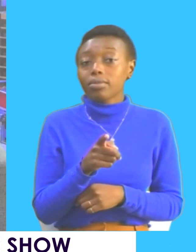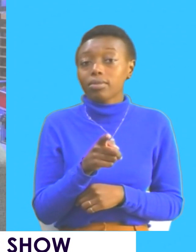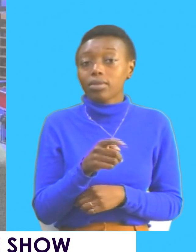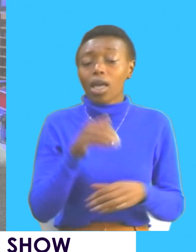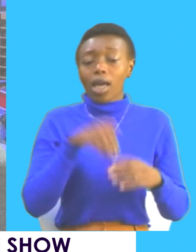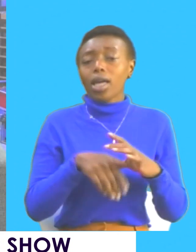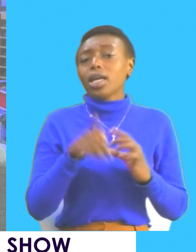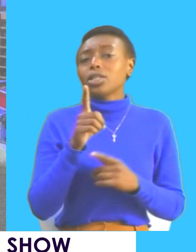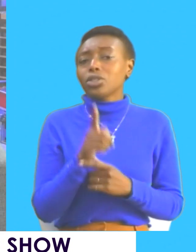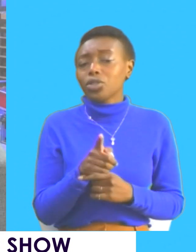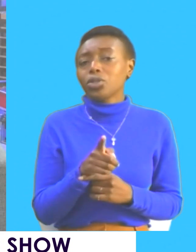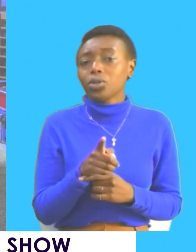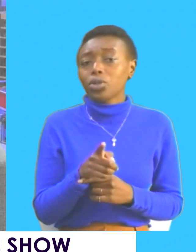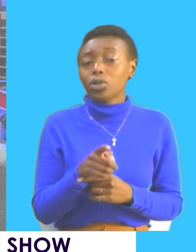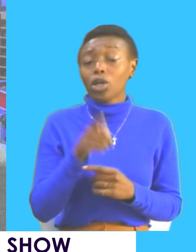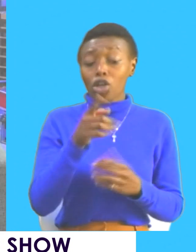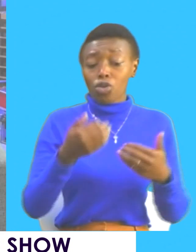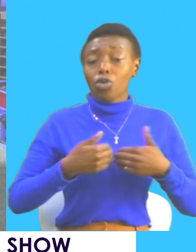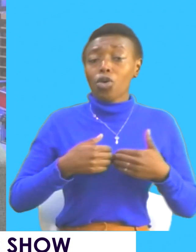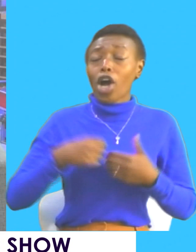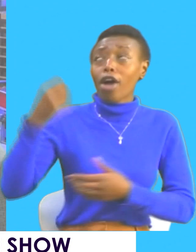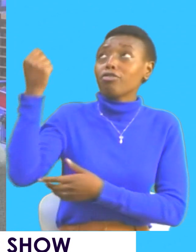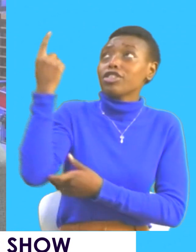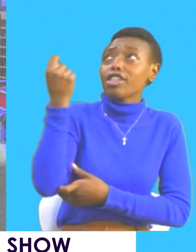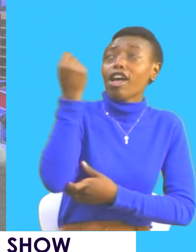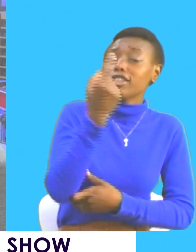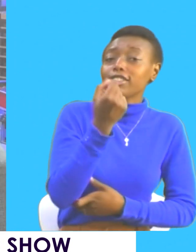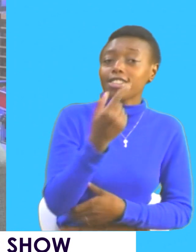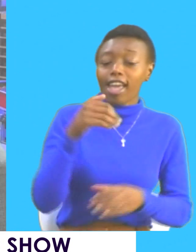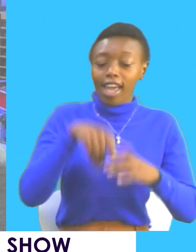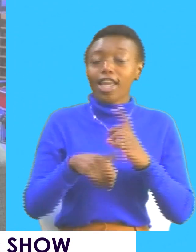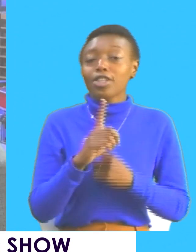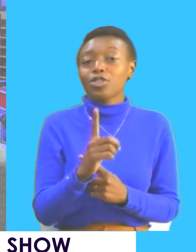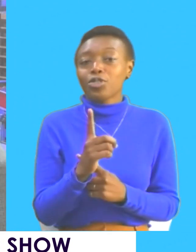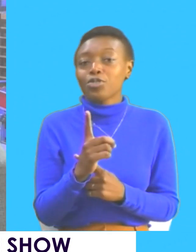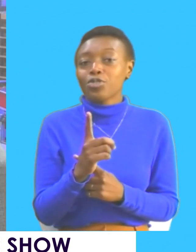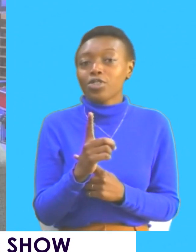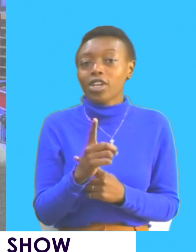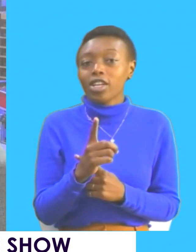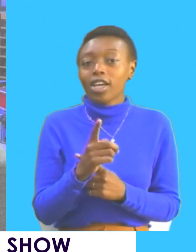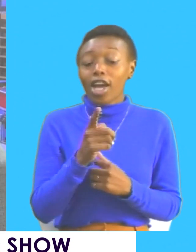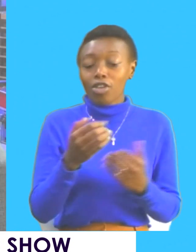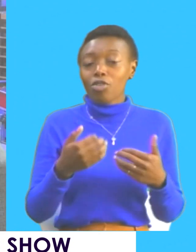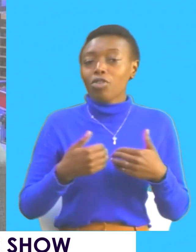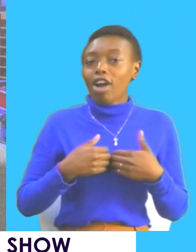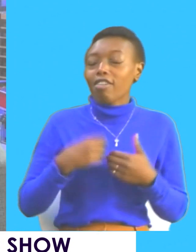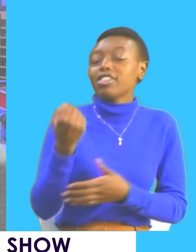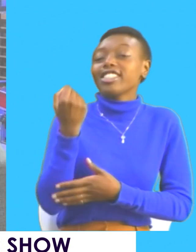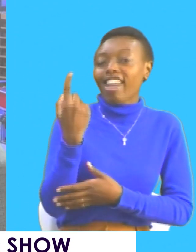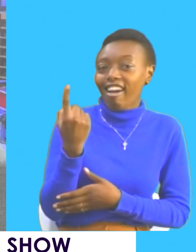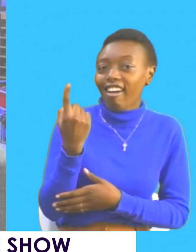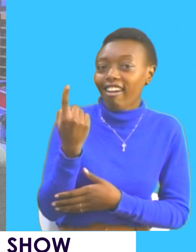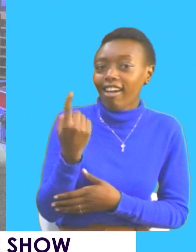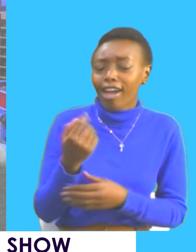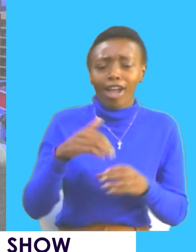inside of you that there is your stars. On the inside of you, that is where there is your stars. Not